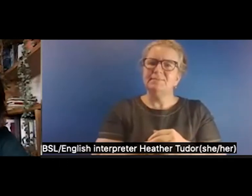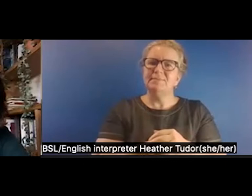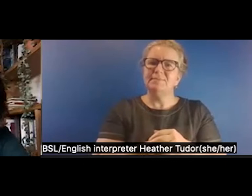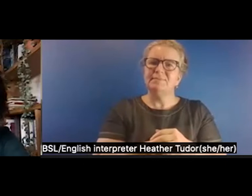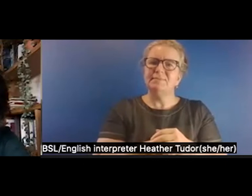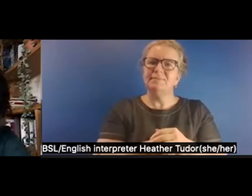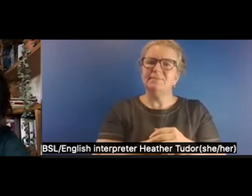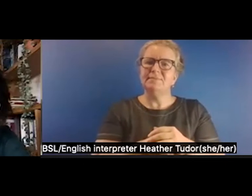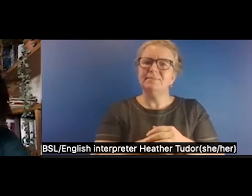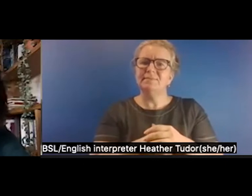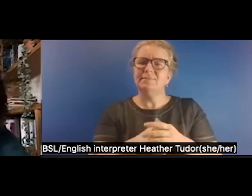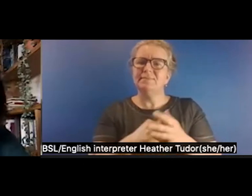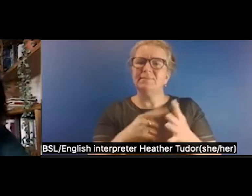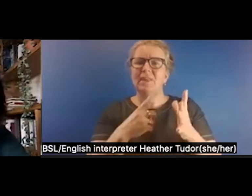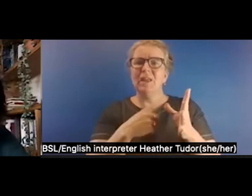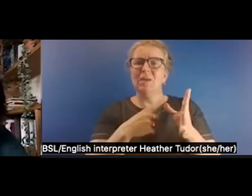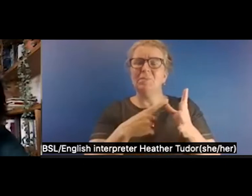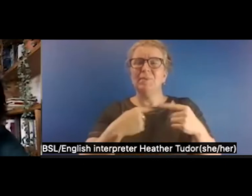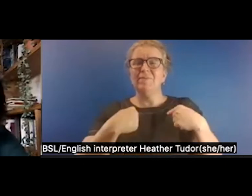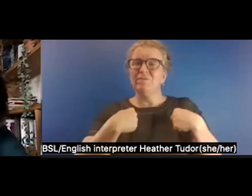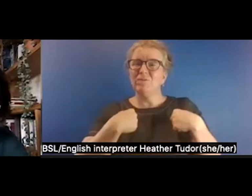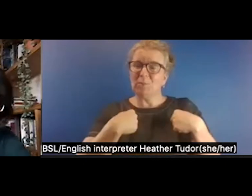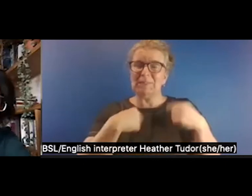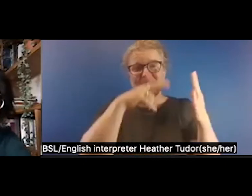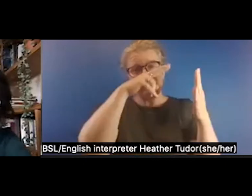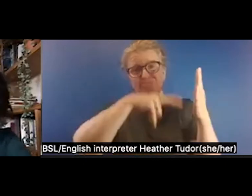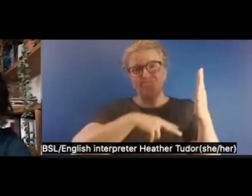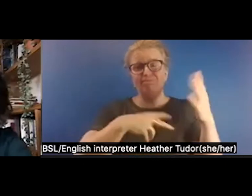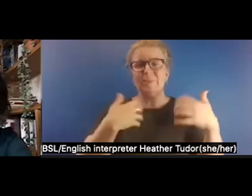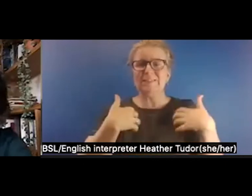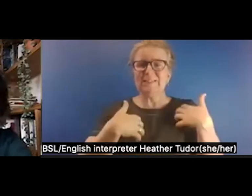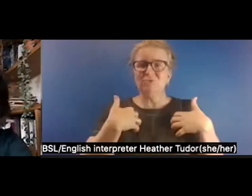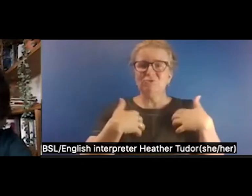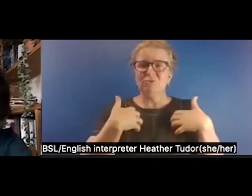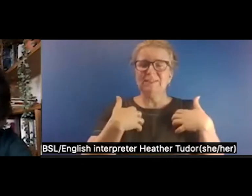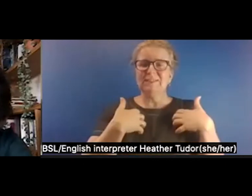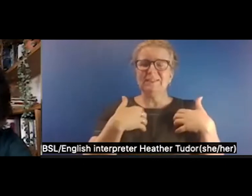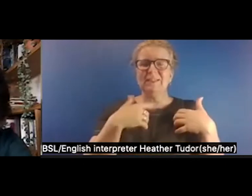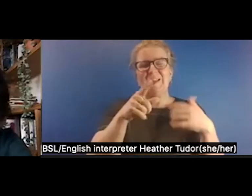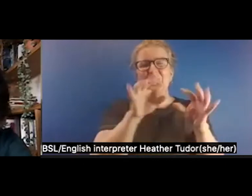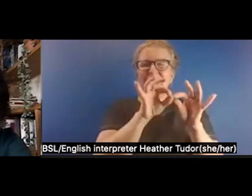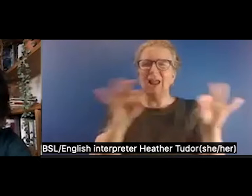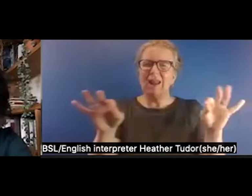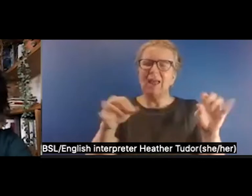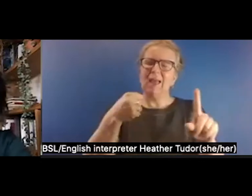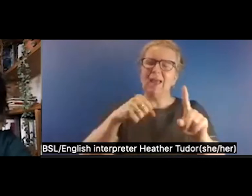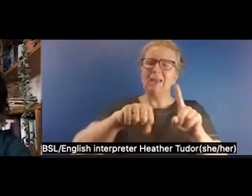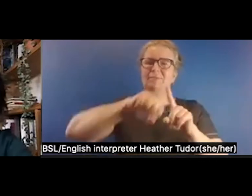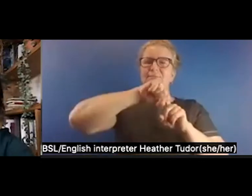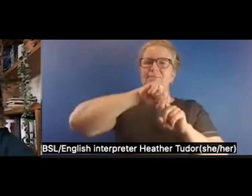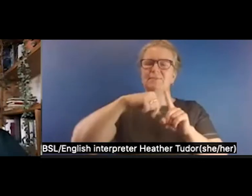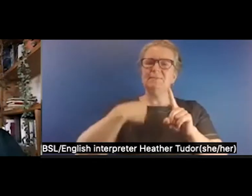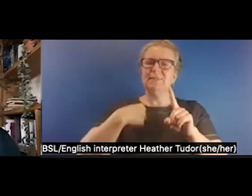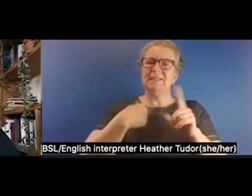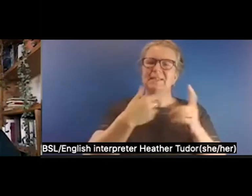For me, it was interesting about this line, which really stuck with me, that it is a division